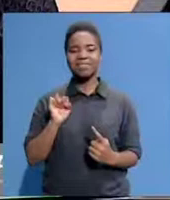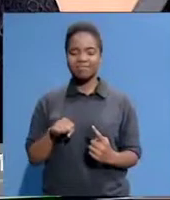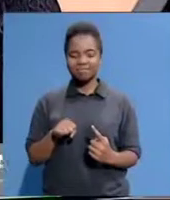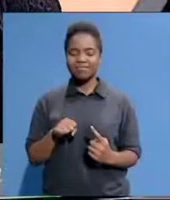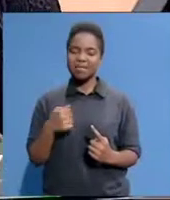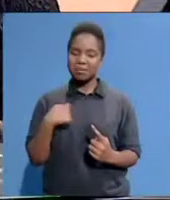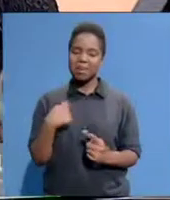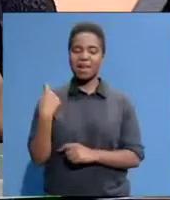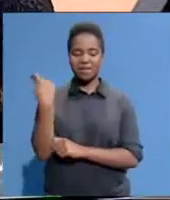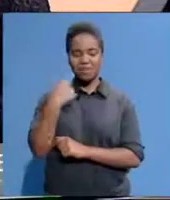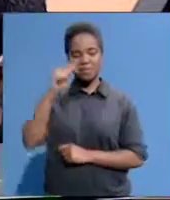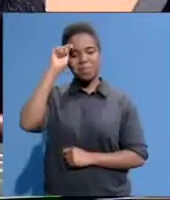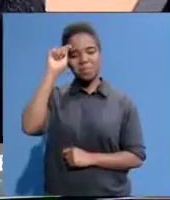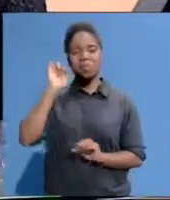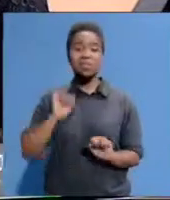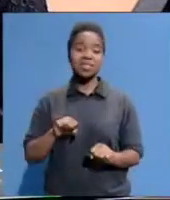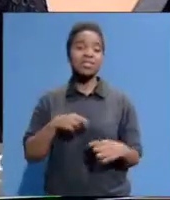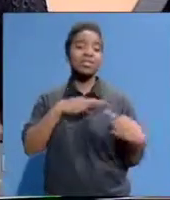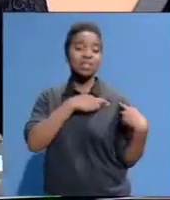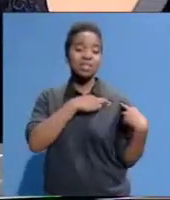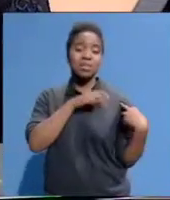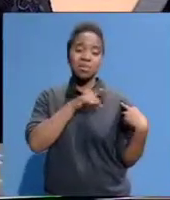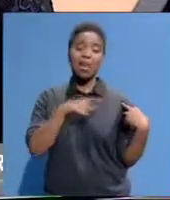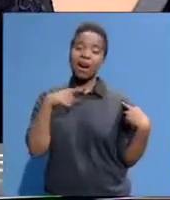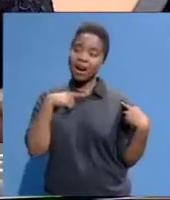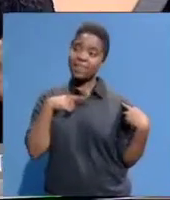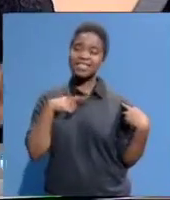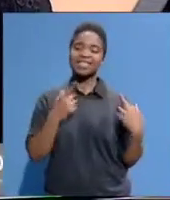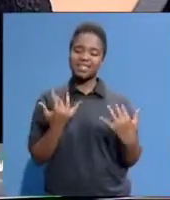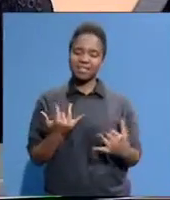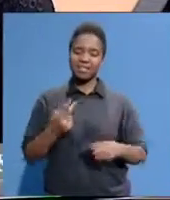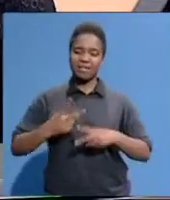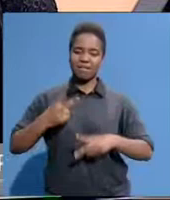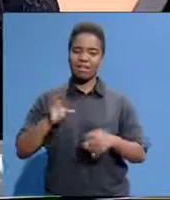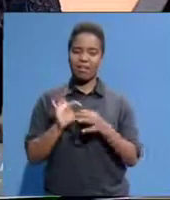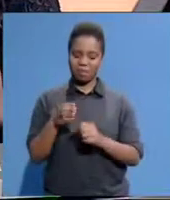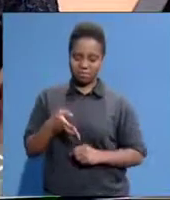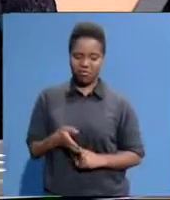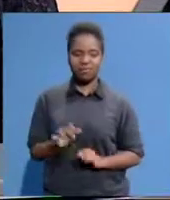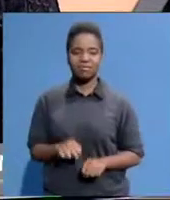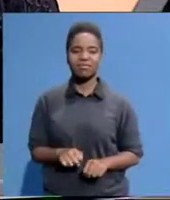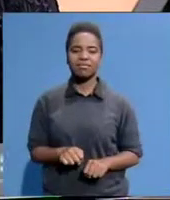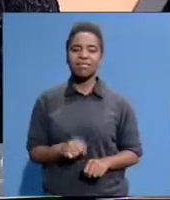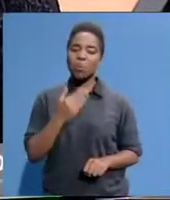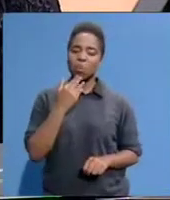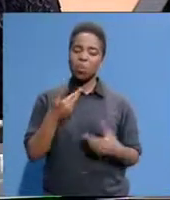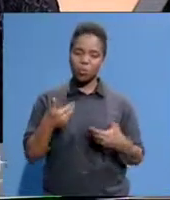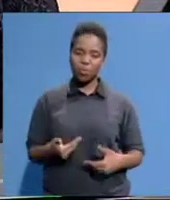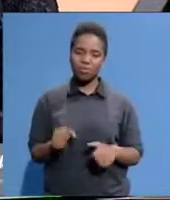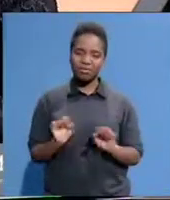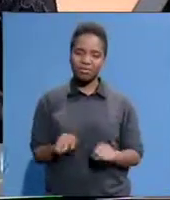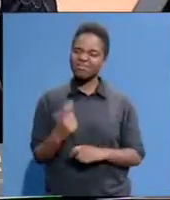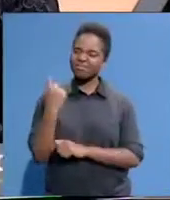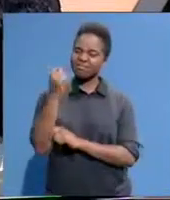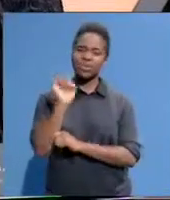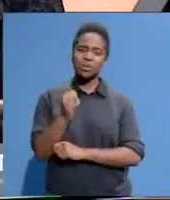village boy, and there was a responsibility, and I met that moment and I took on the responsibility, but this is who I truly am, and this is why it's